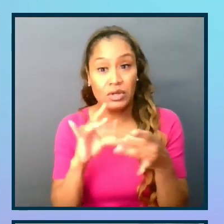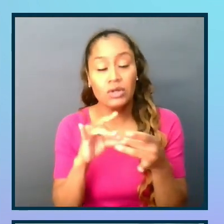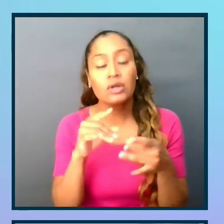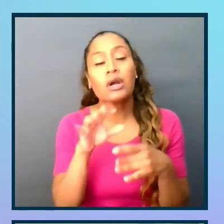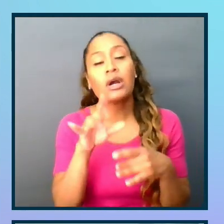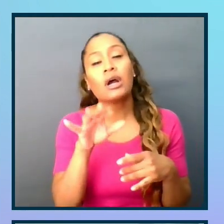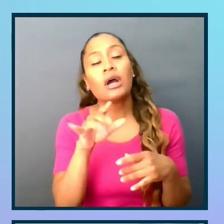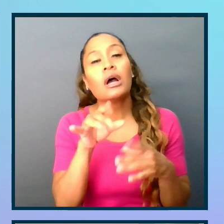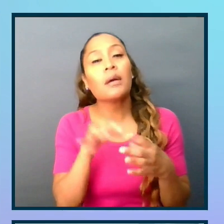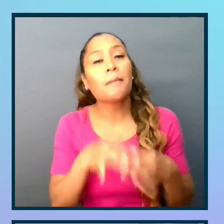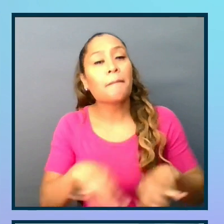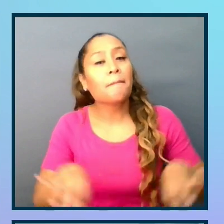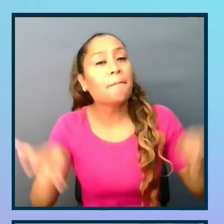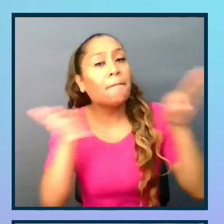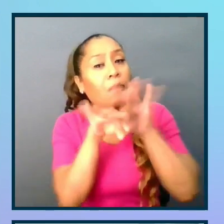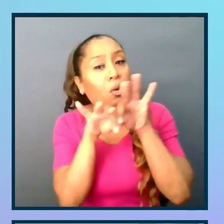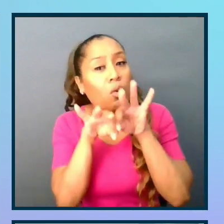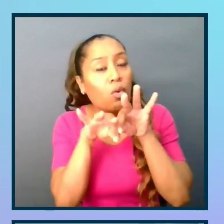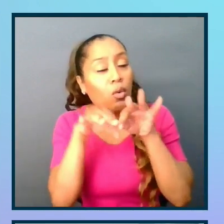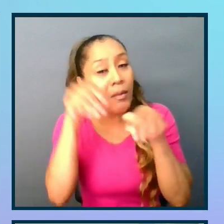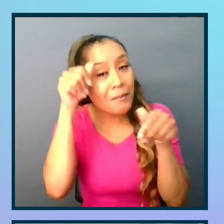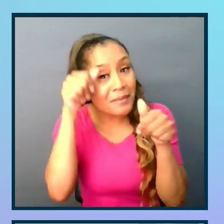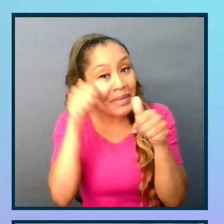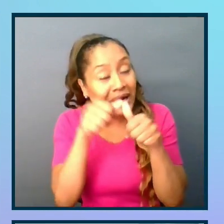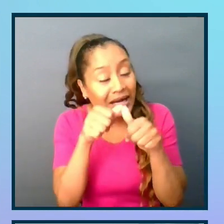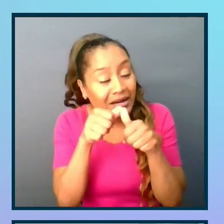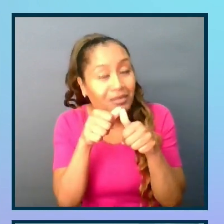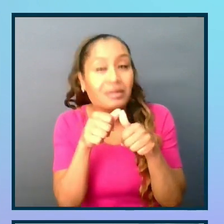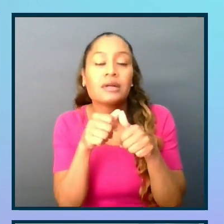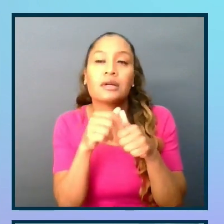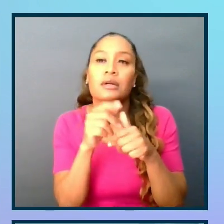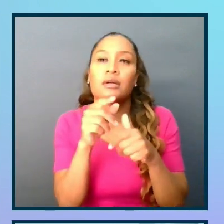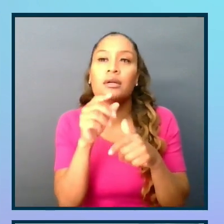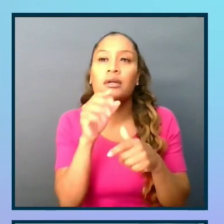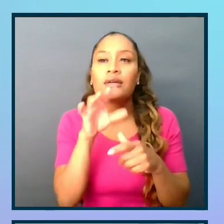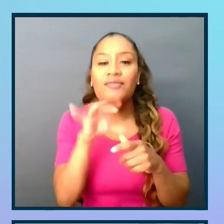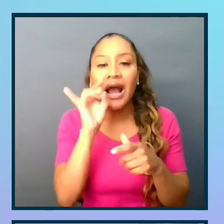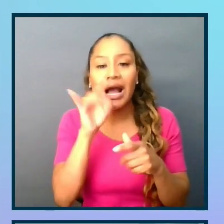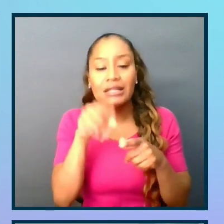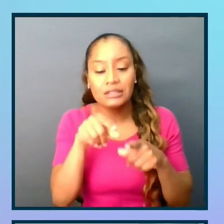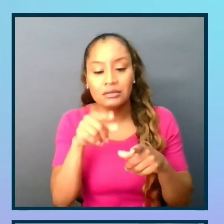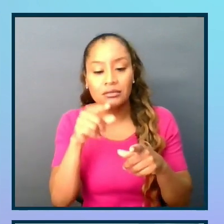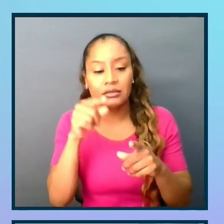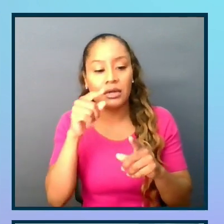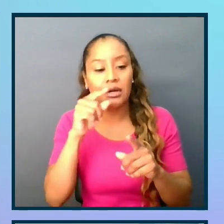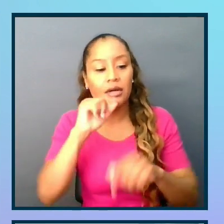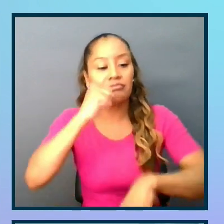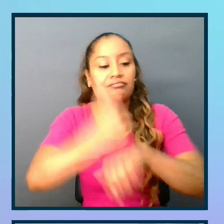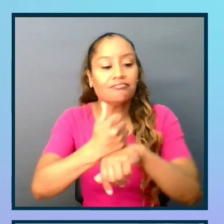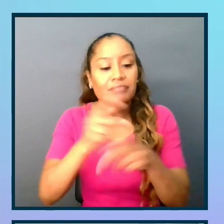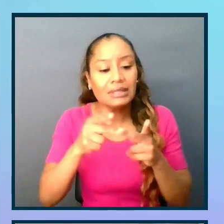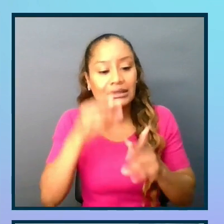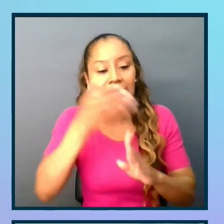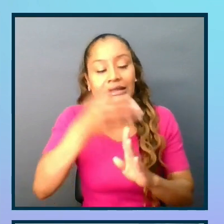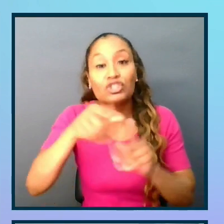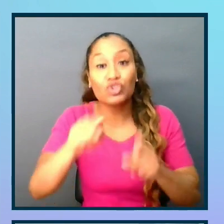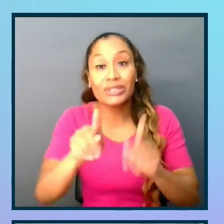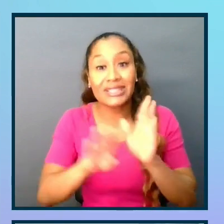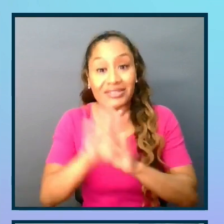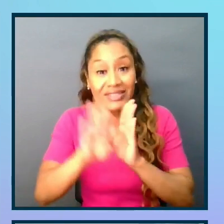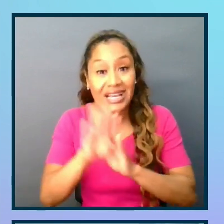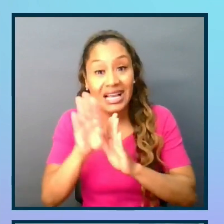the important thing to remember is to find points during your development process where it makes the most sense